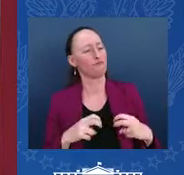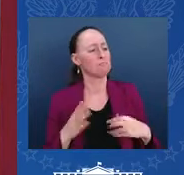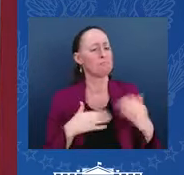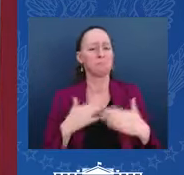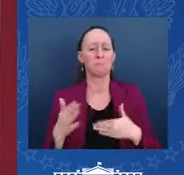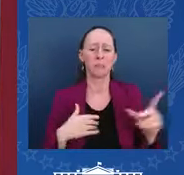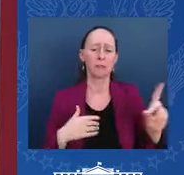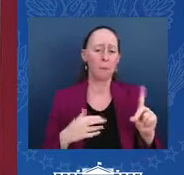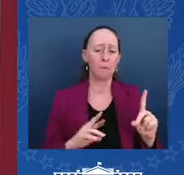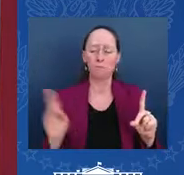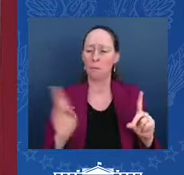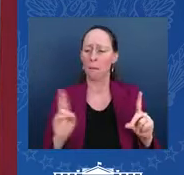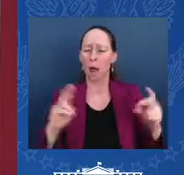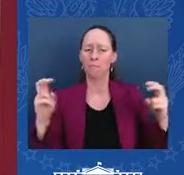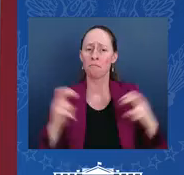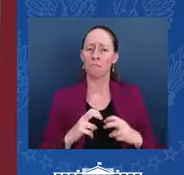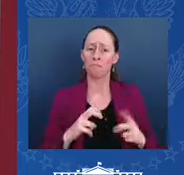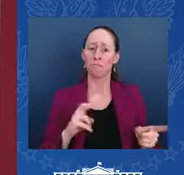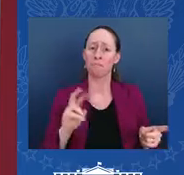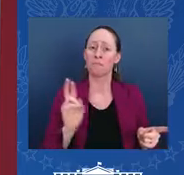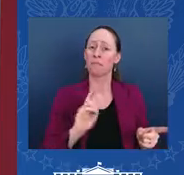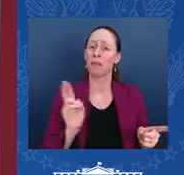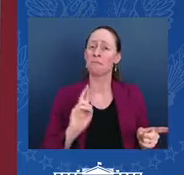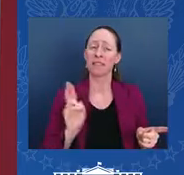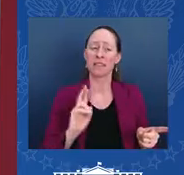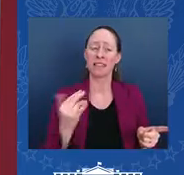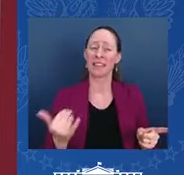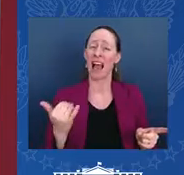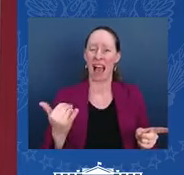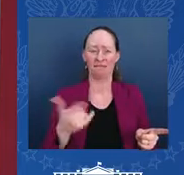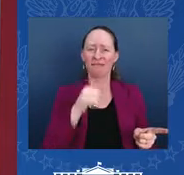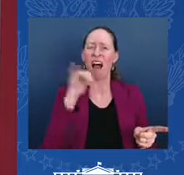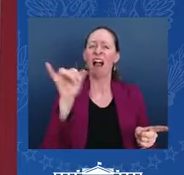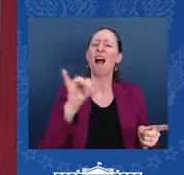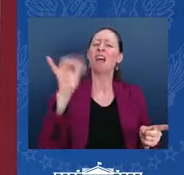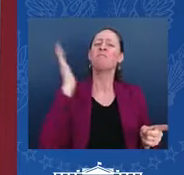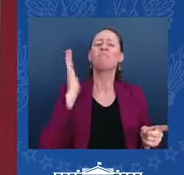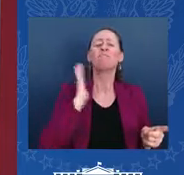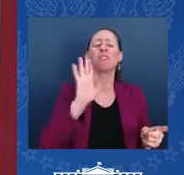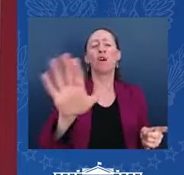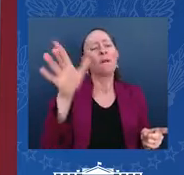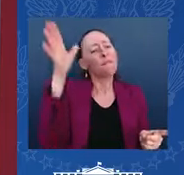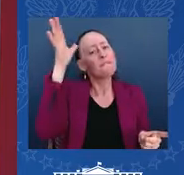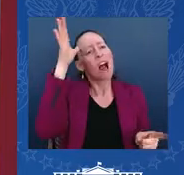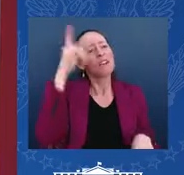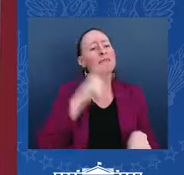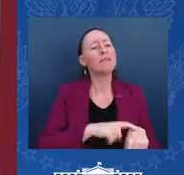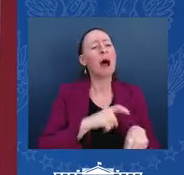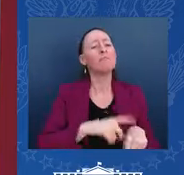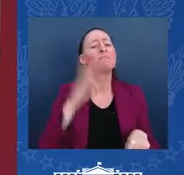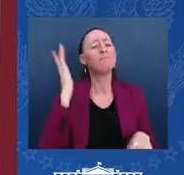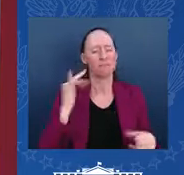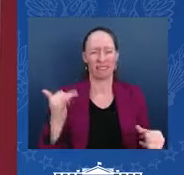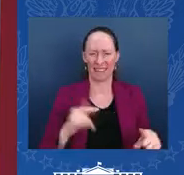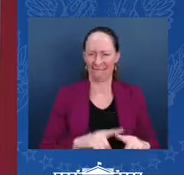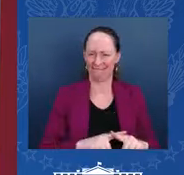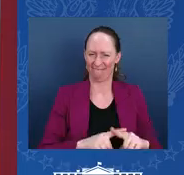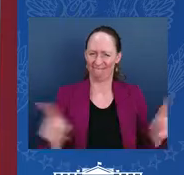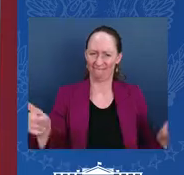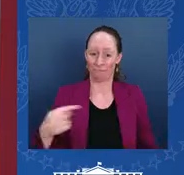No, I mean, it's not even close. I came up in an era, I got elected when I was 29 years old at the United States Senate, had to